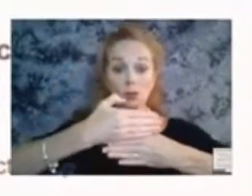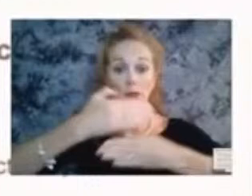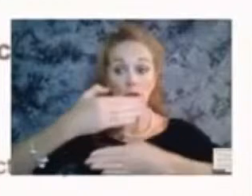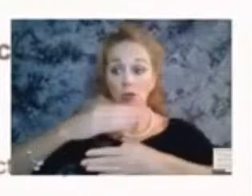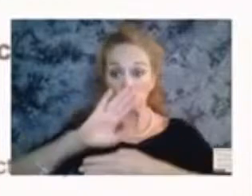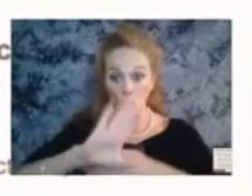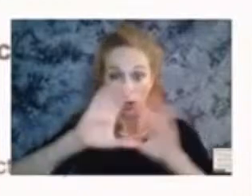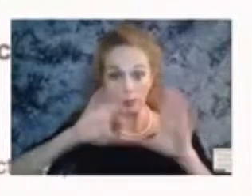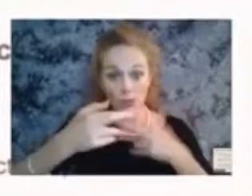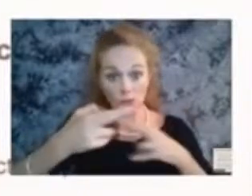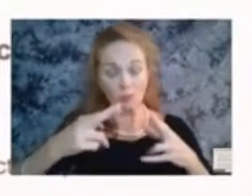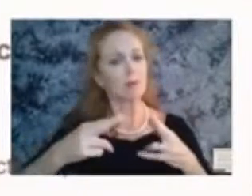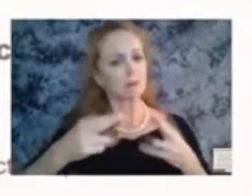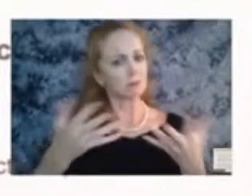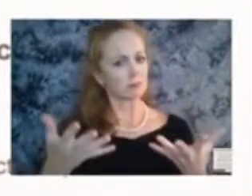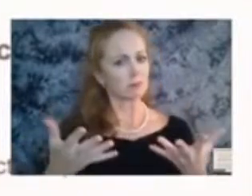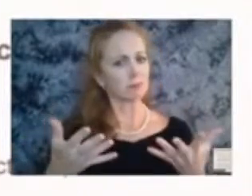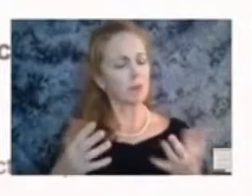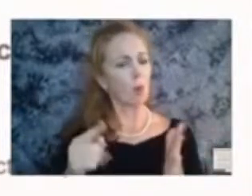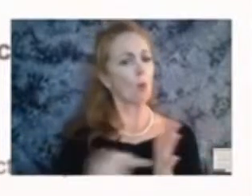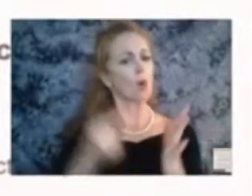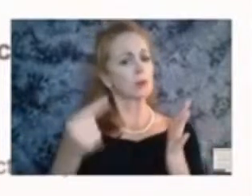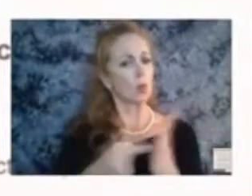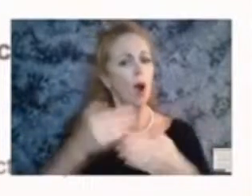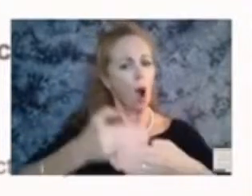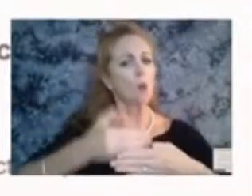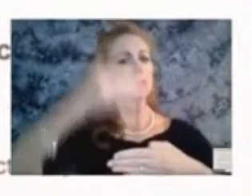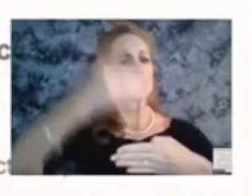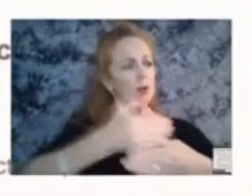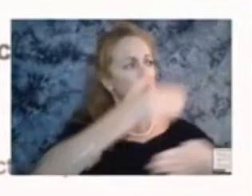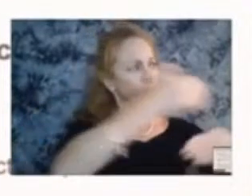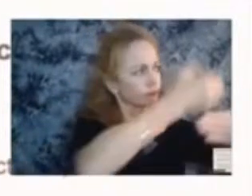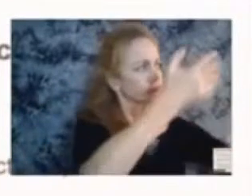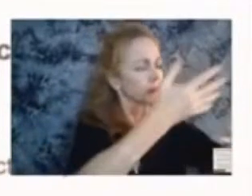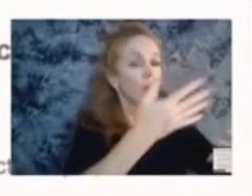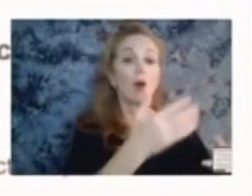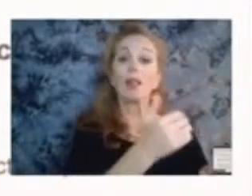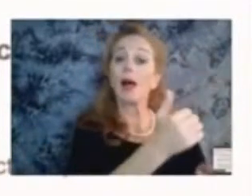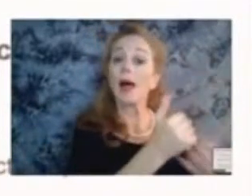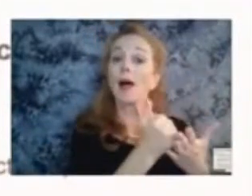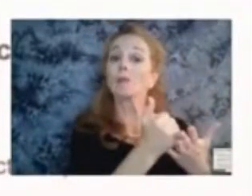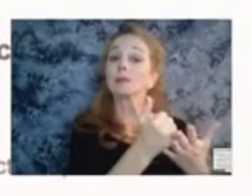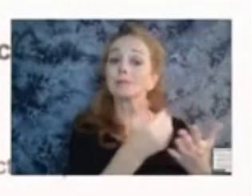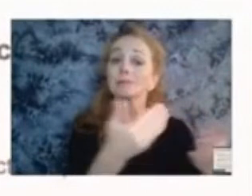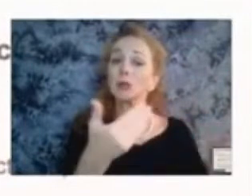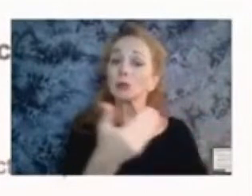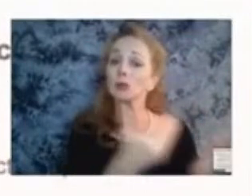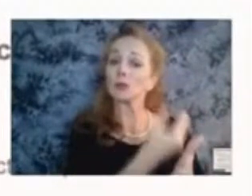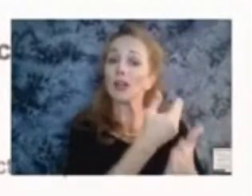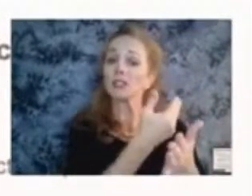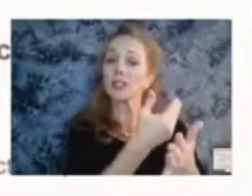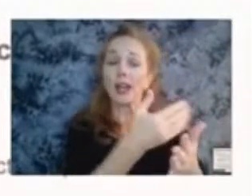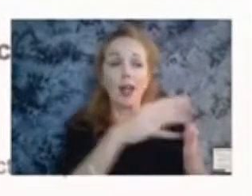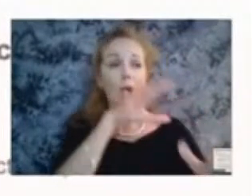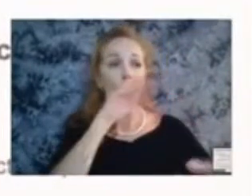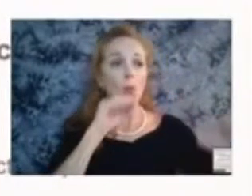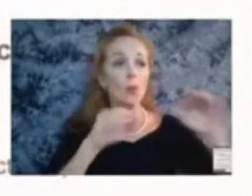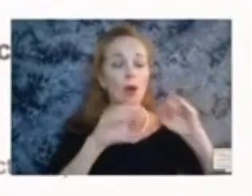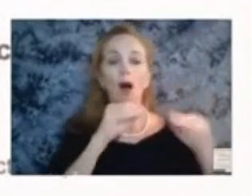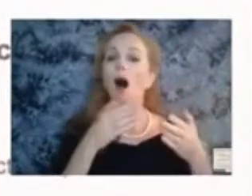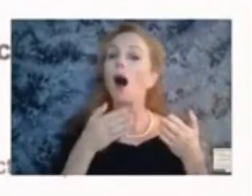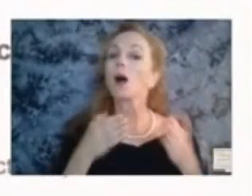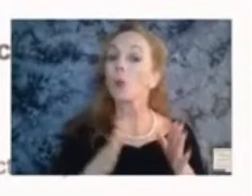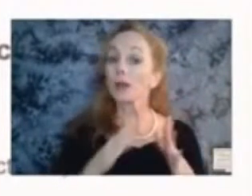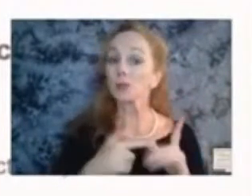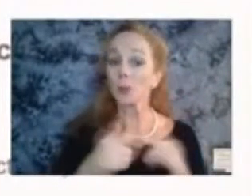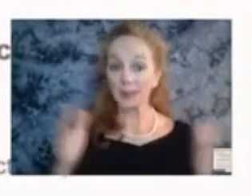that every once in a while, because that is also going to introduce naturally some fresh air. So there are ways that we can introduce